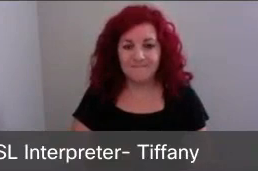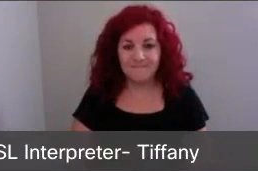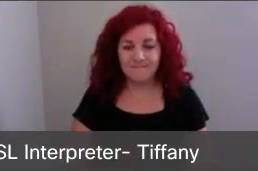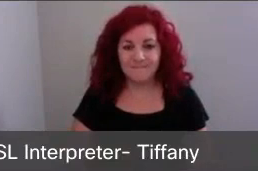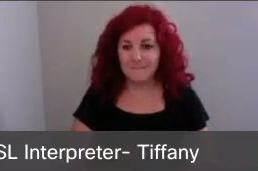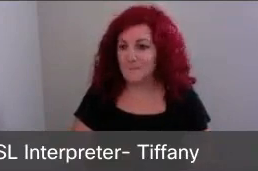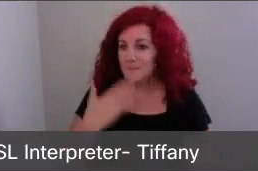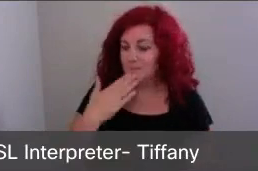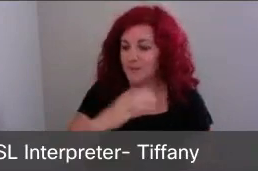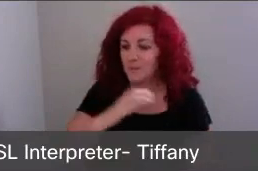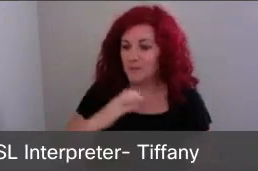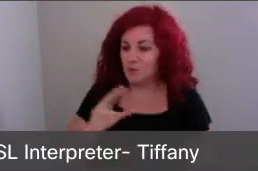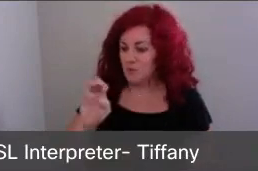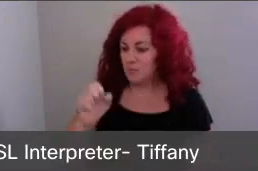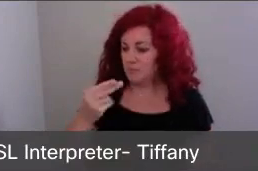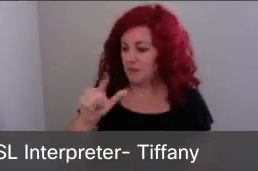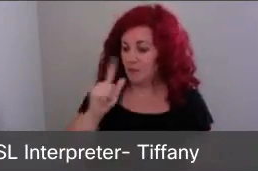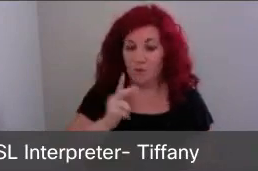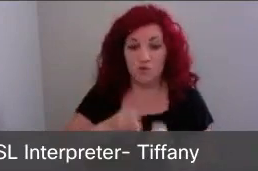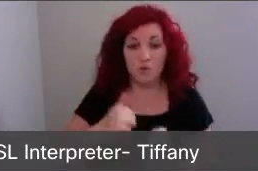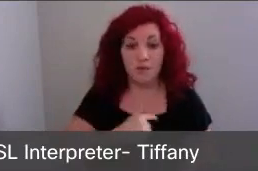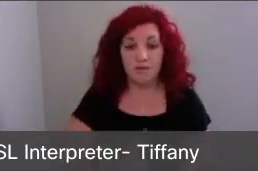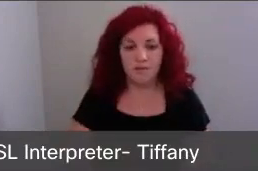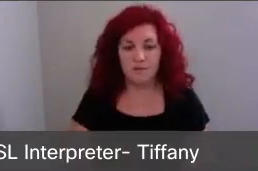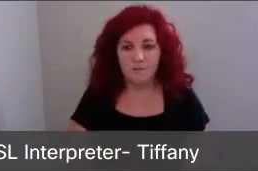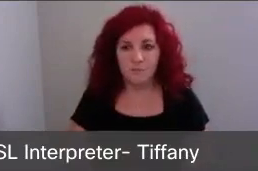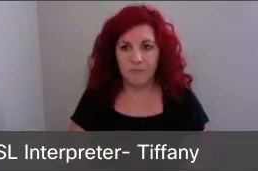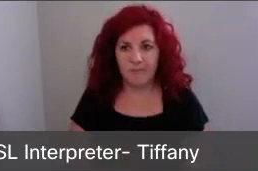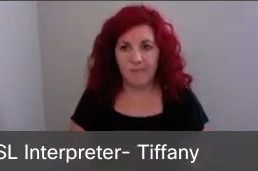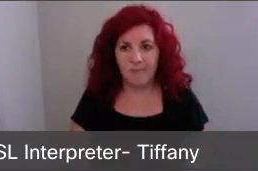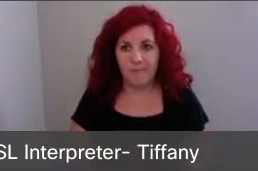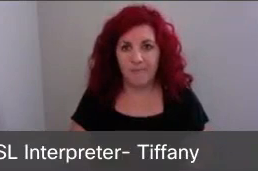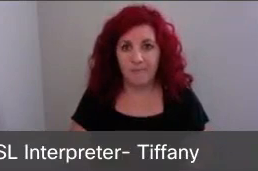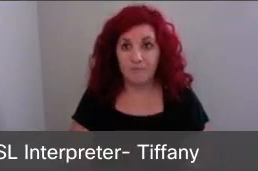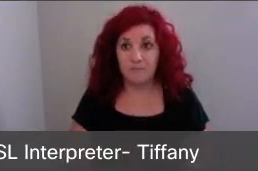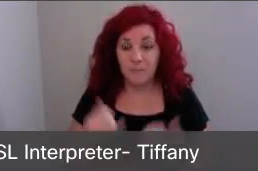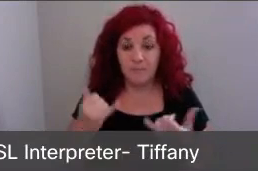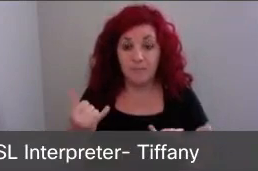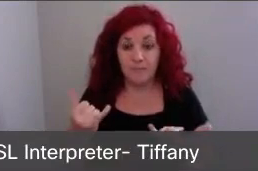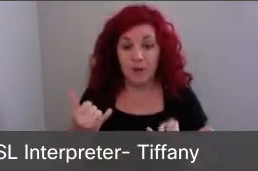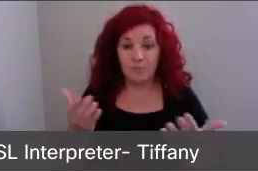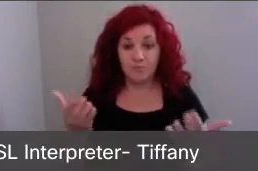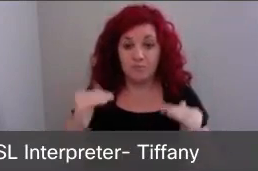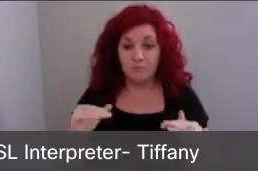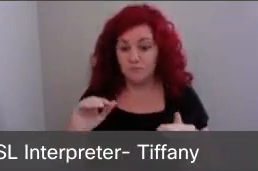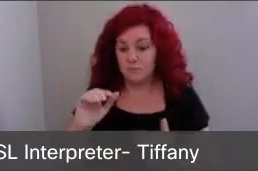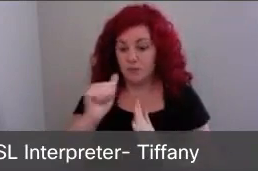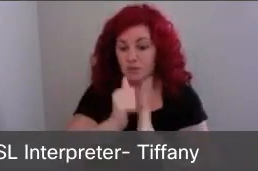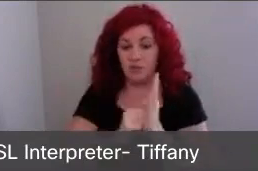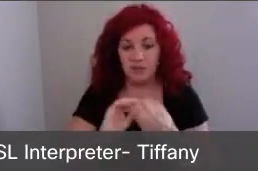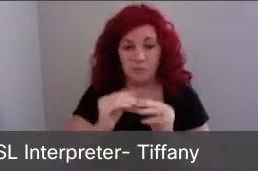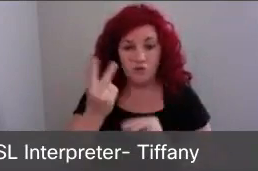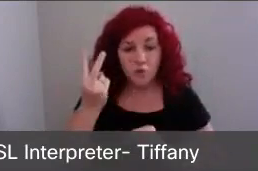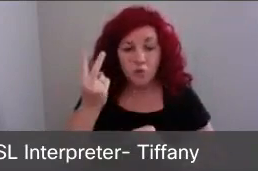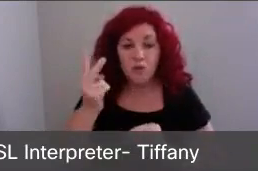Thank you, Commissioner Meal, for joining us. And with that, we will now move to agenda item number two, a